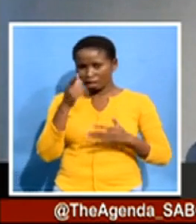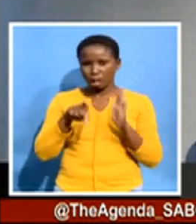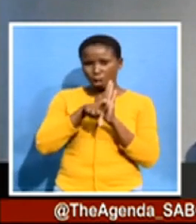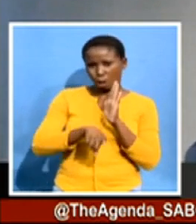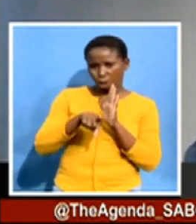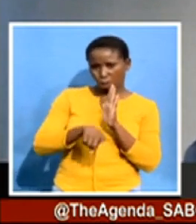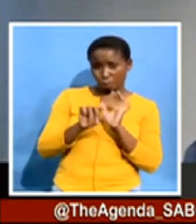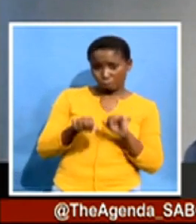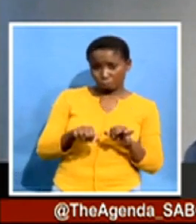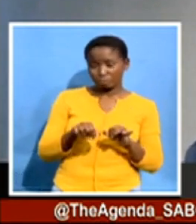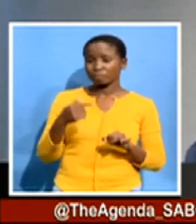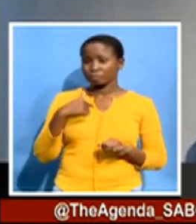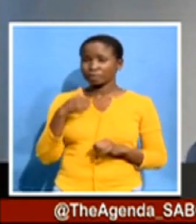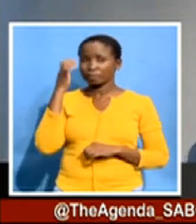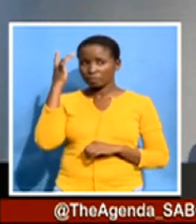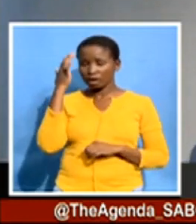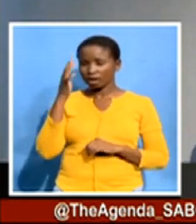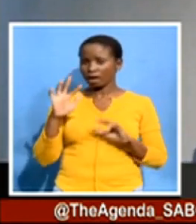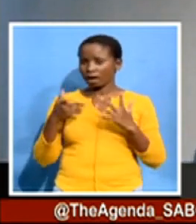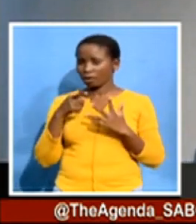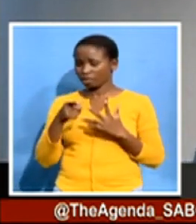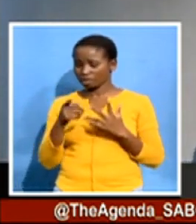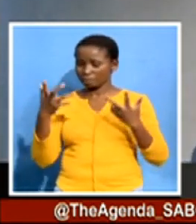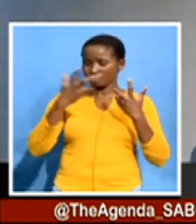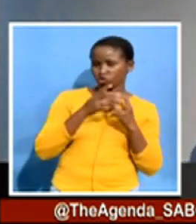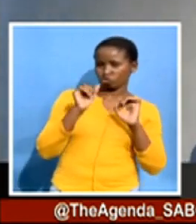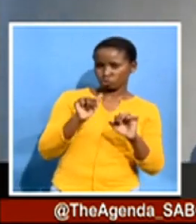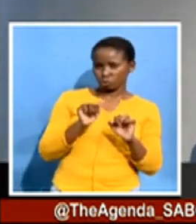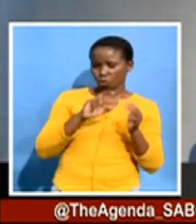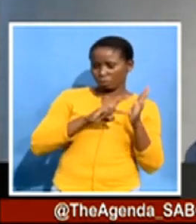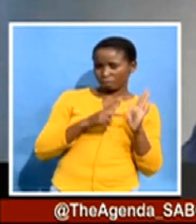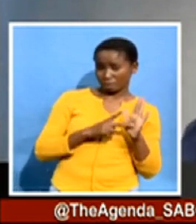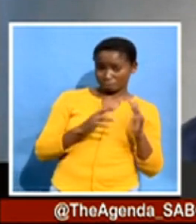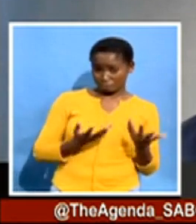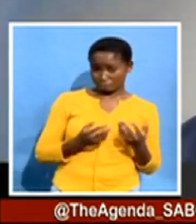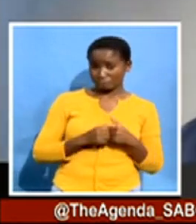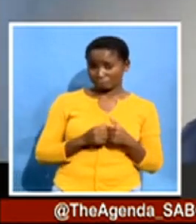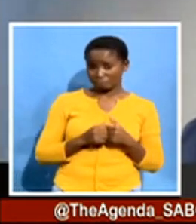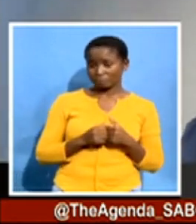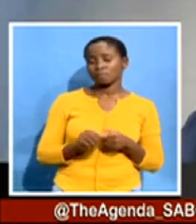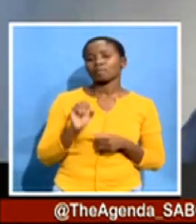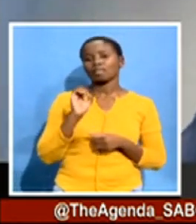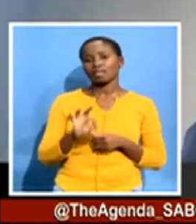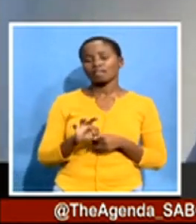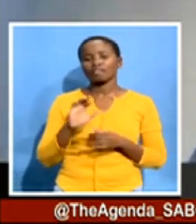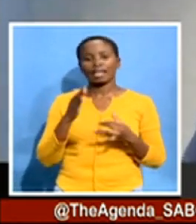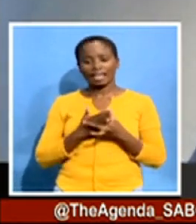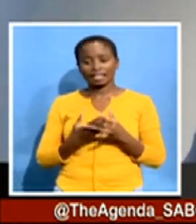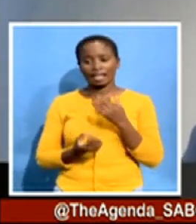the models you have, and if the cases are lower than expected, what do you think is the reason for this?